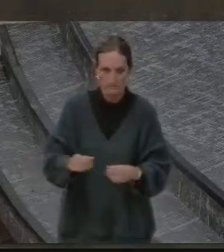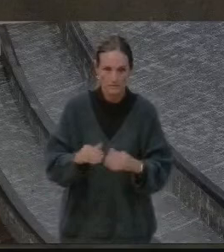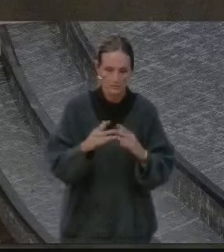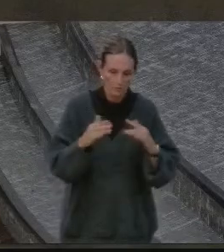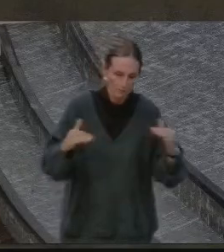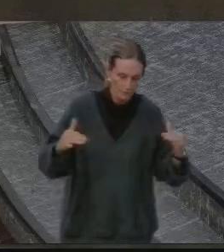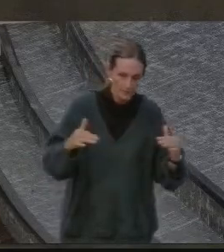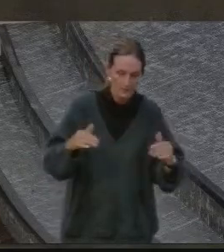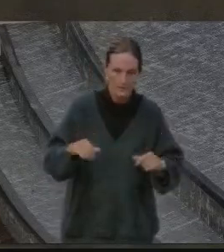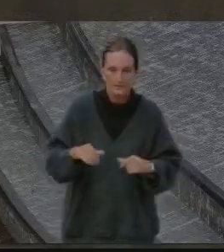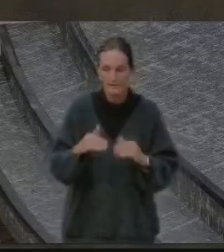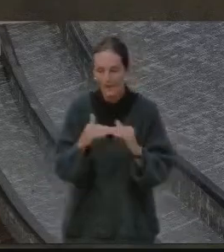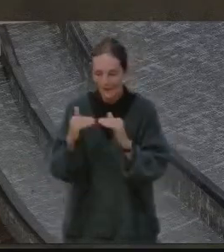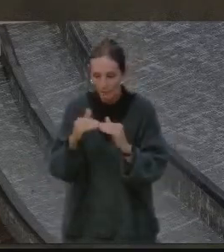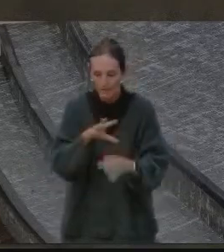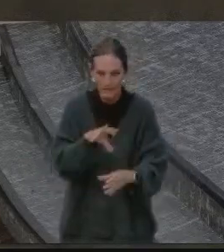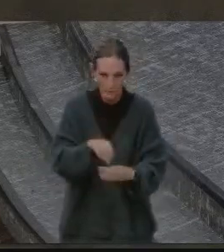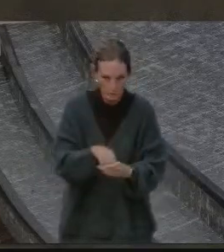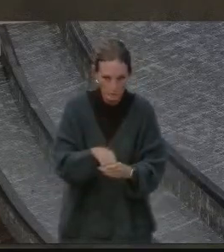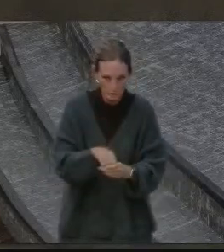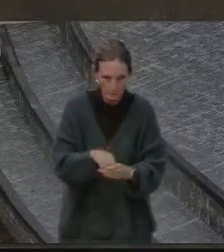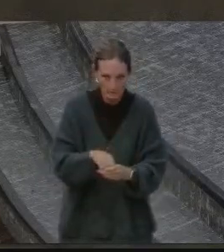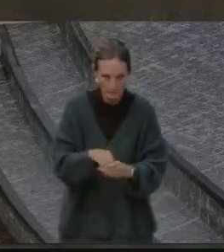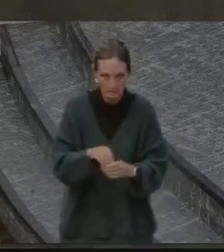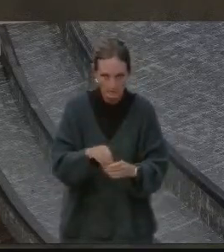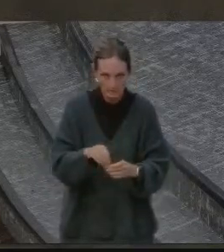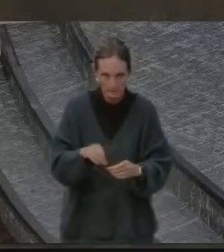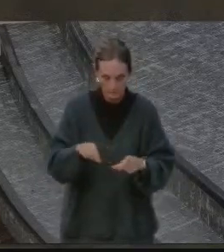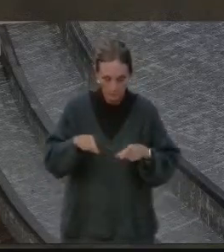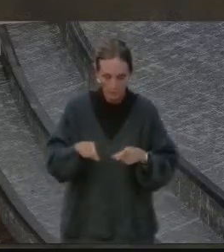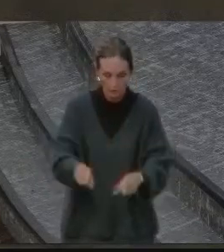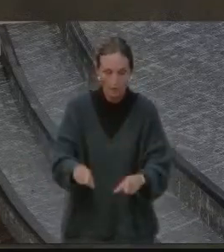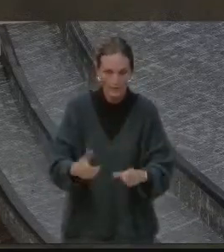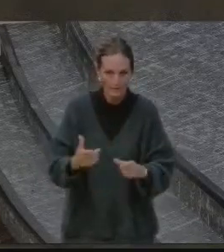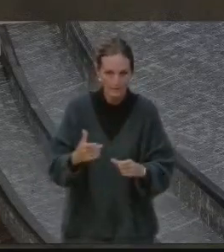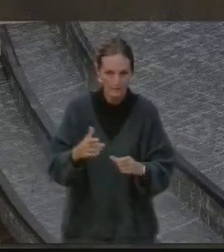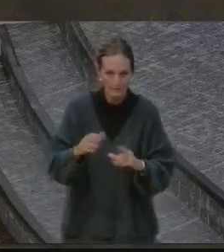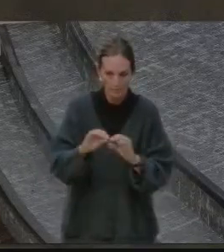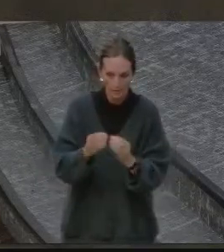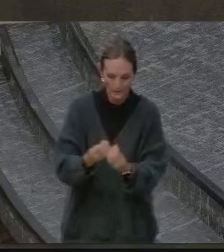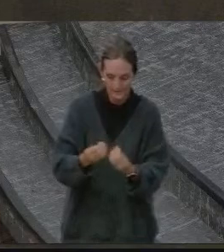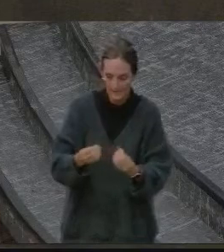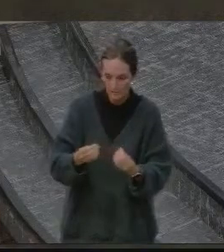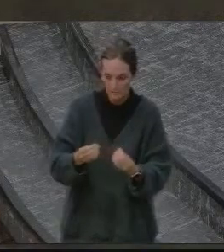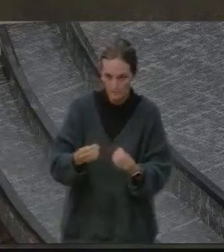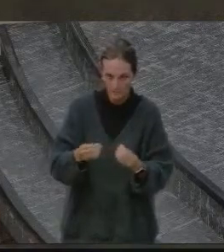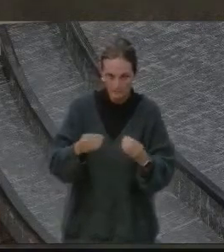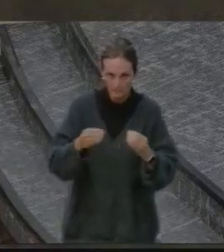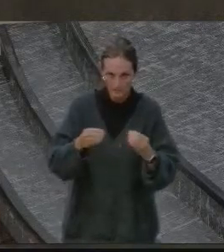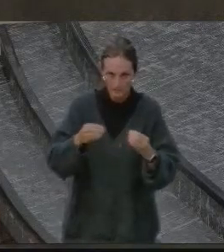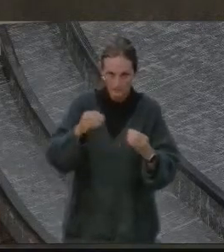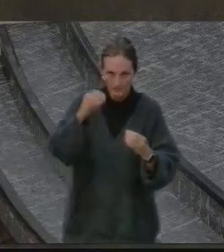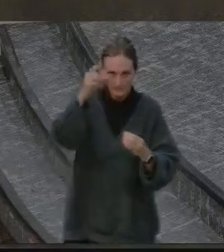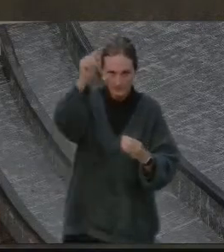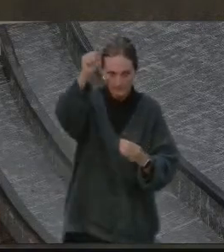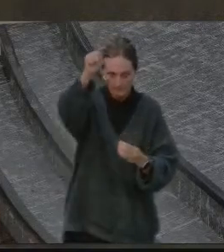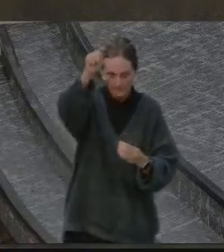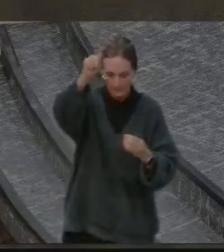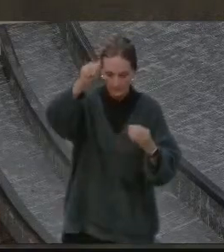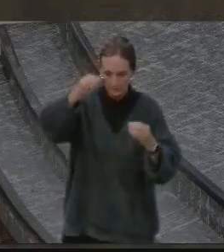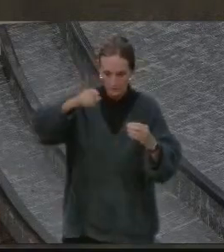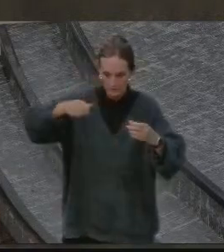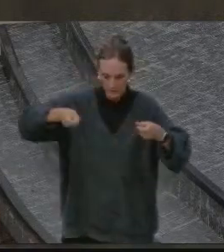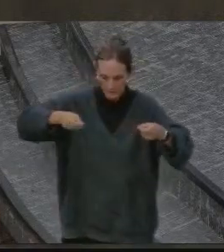and inclusion throughout the organization, from colleagues and employees down to student outcomes. And so I